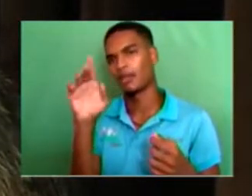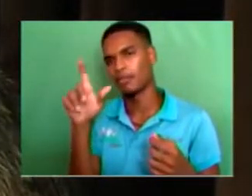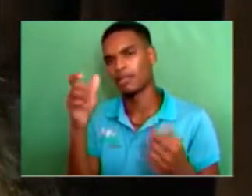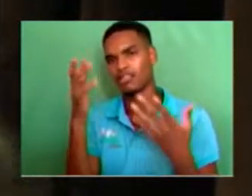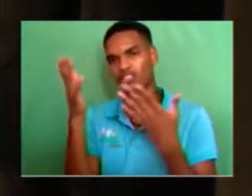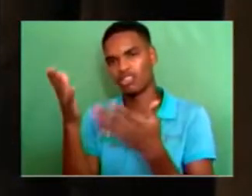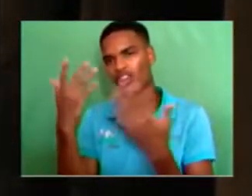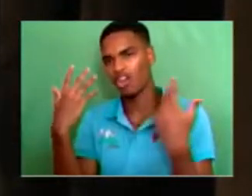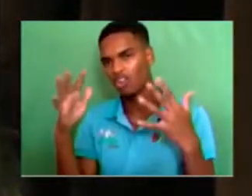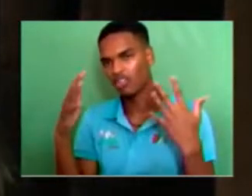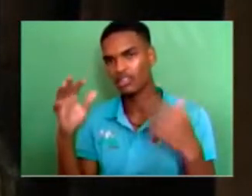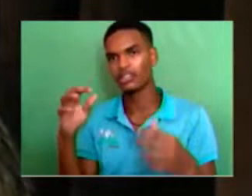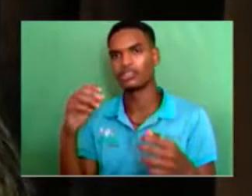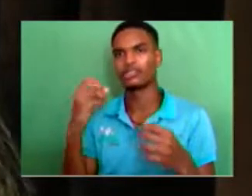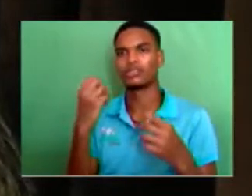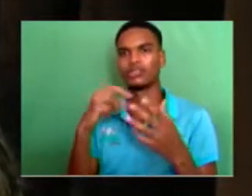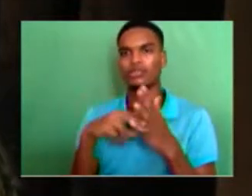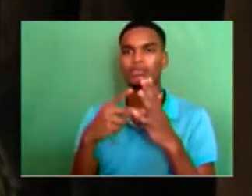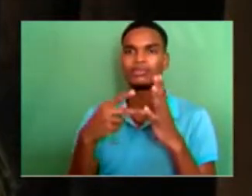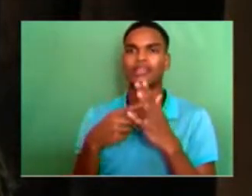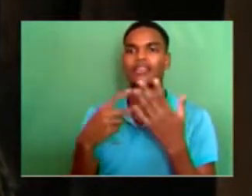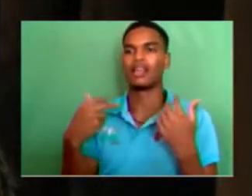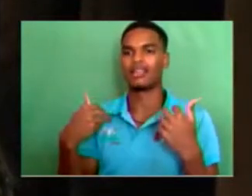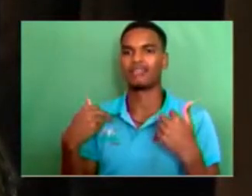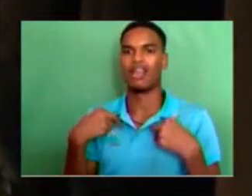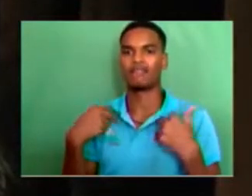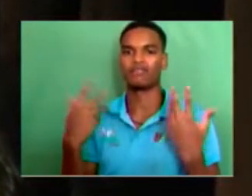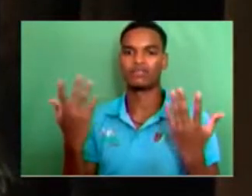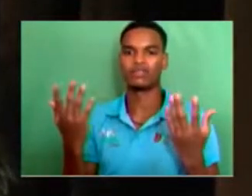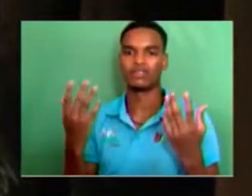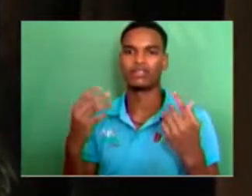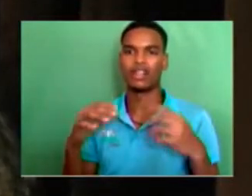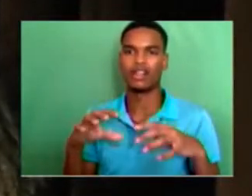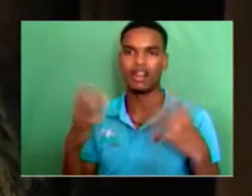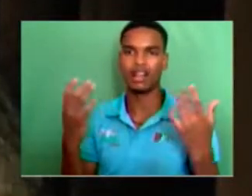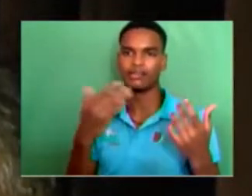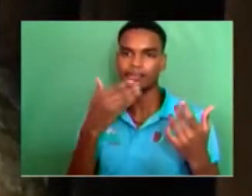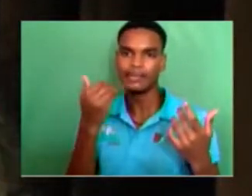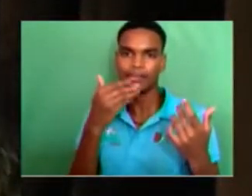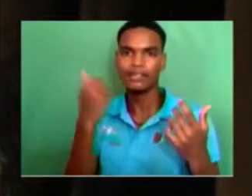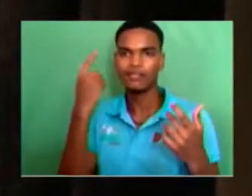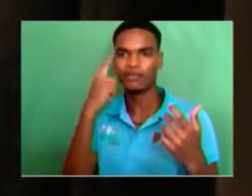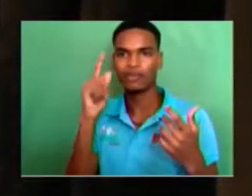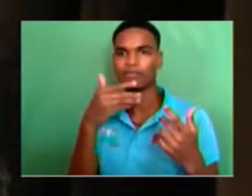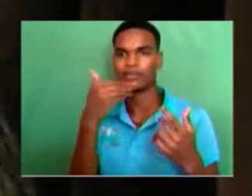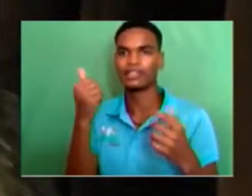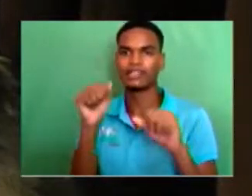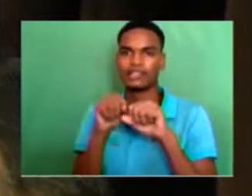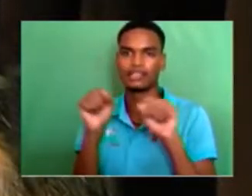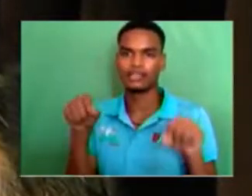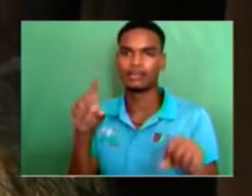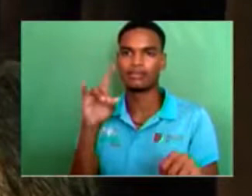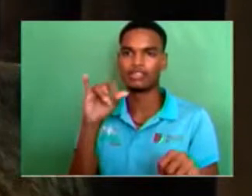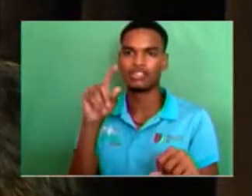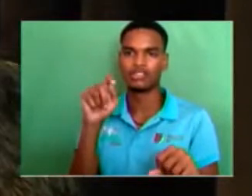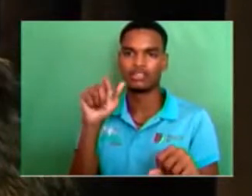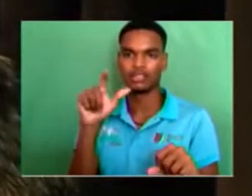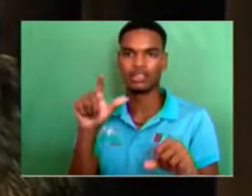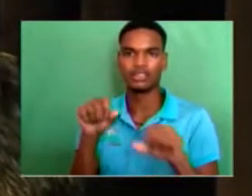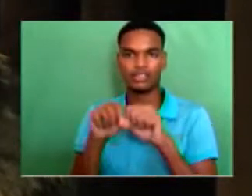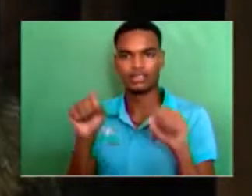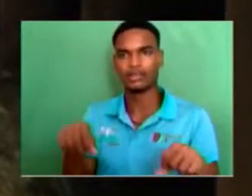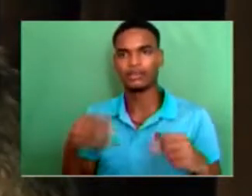so a lot of the advantages to a digital system, 1.0, 3.0, whatever it is,